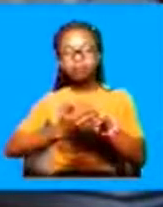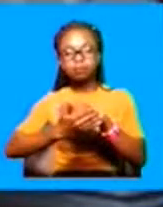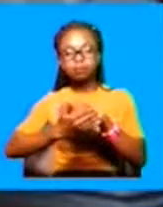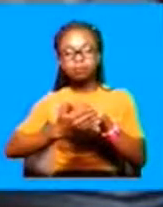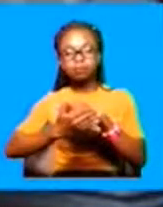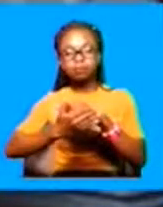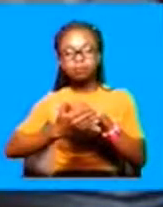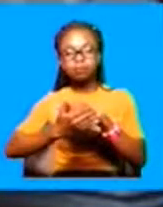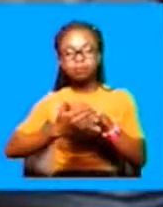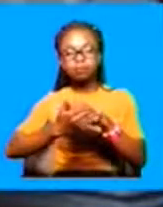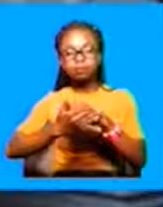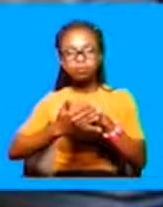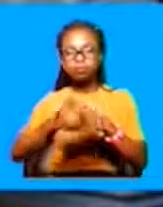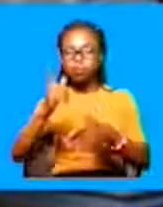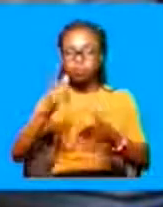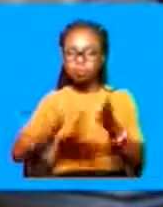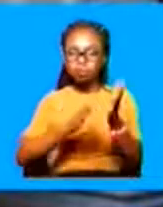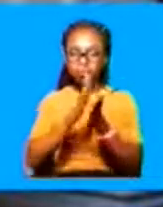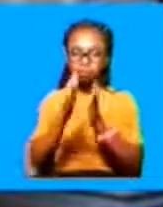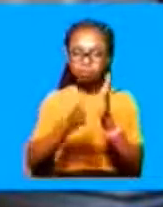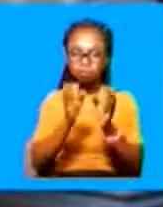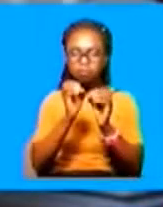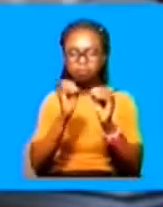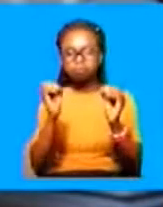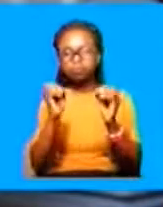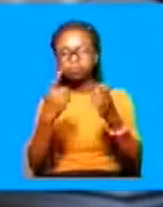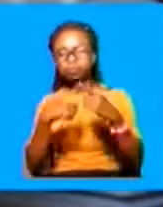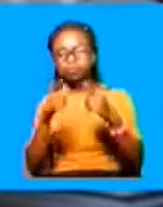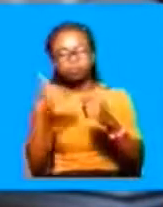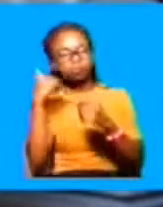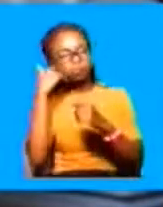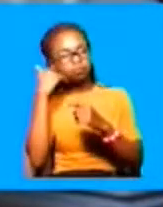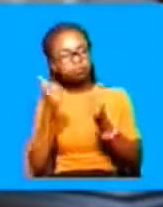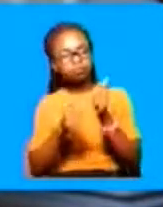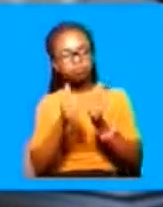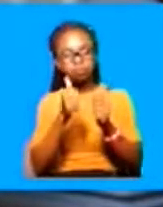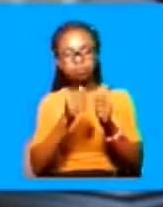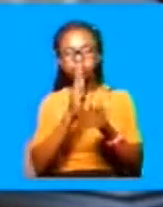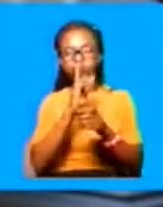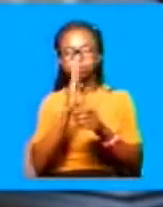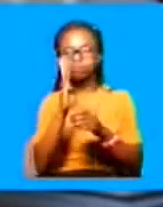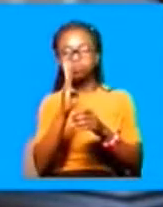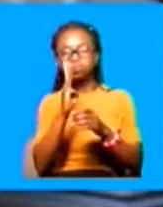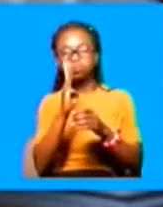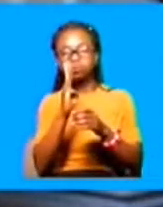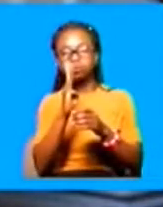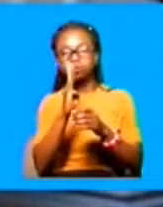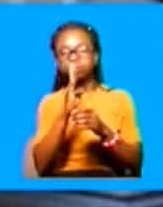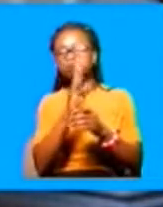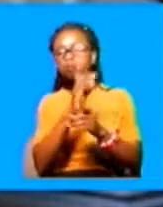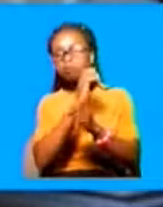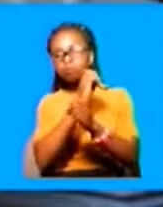koro gima nokochan. To tuo manya geng' en gima bironwa